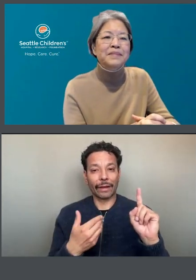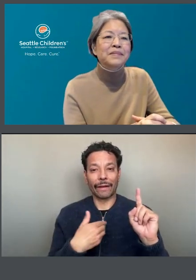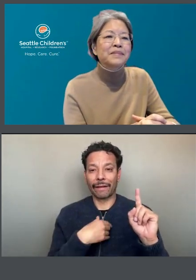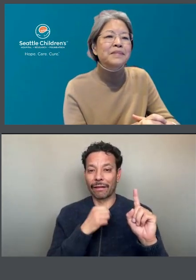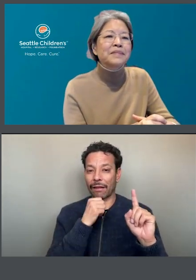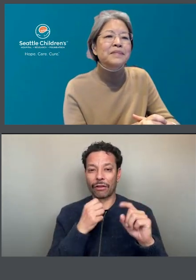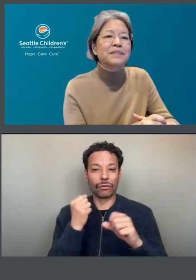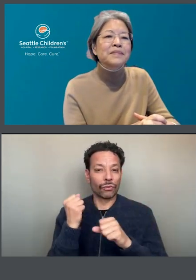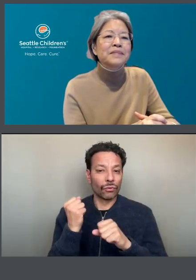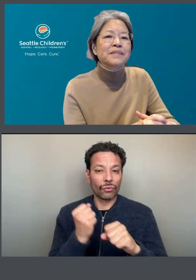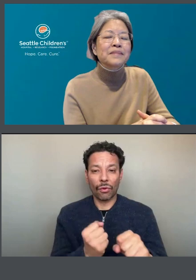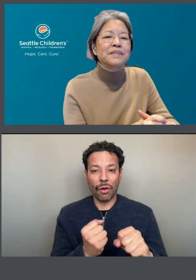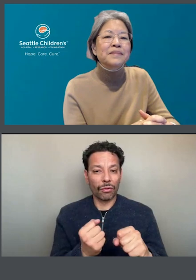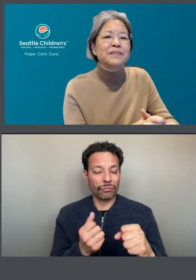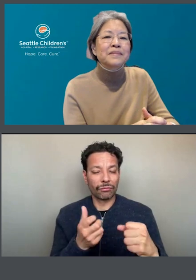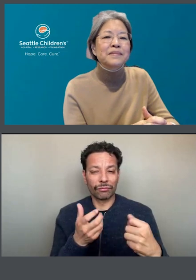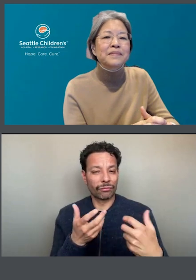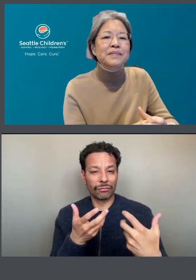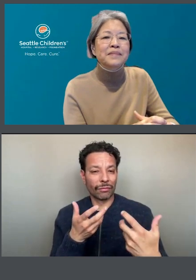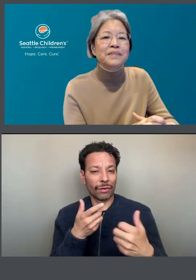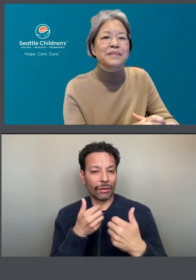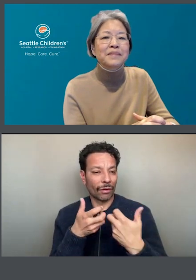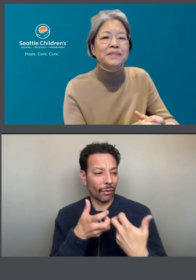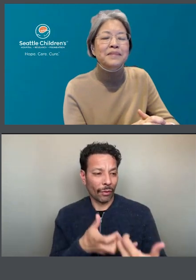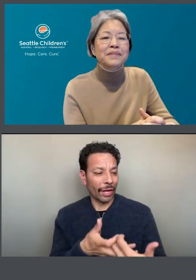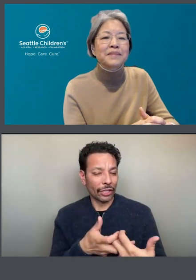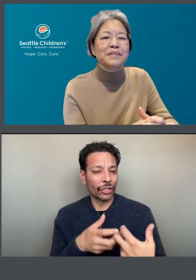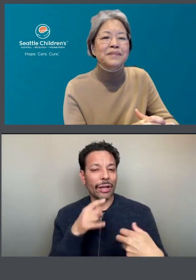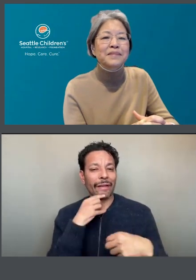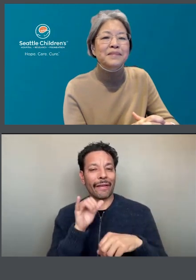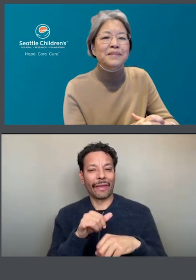aren't very strong correlations, at least that are emerging quite yet.